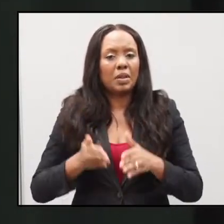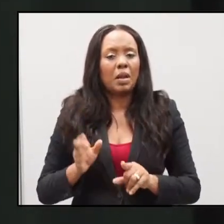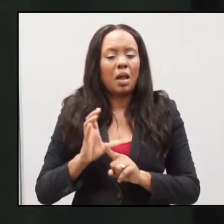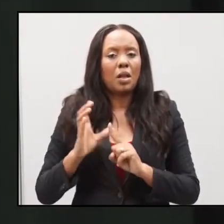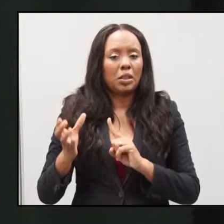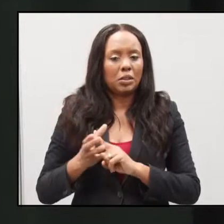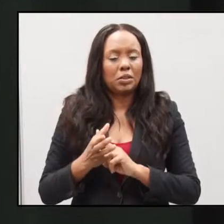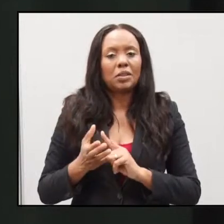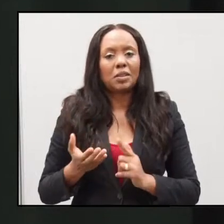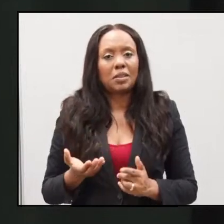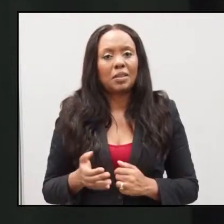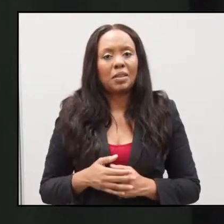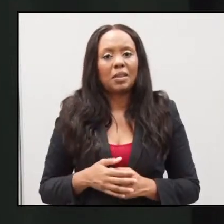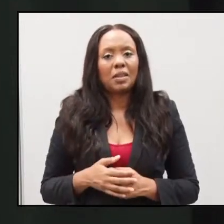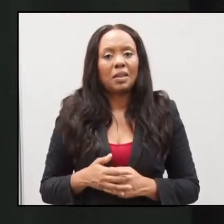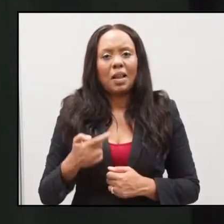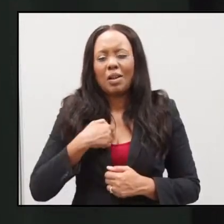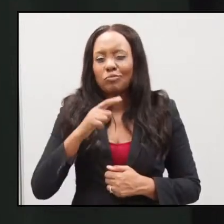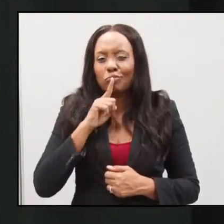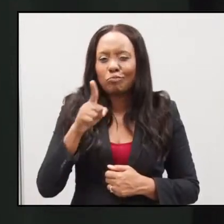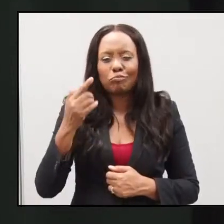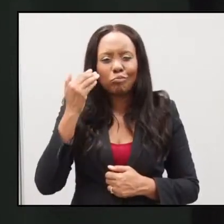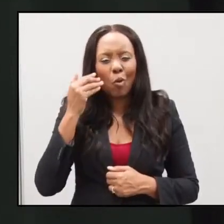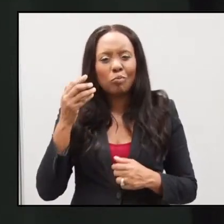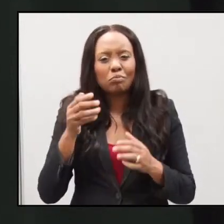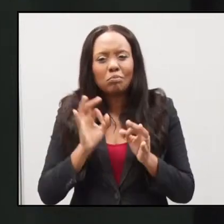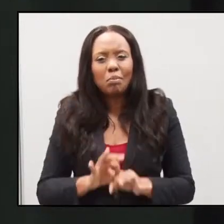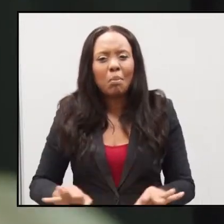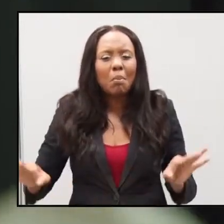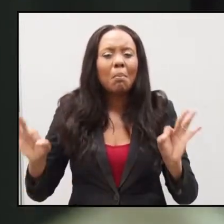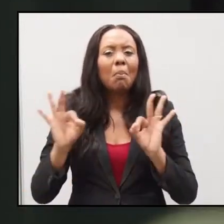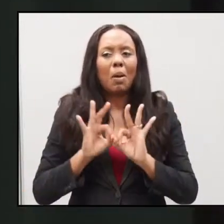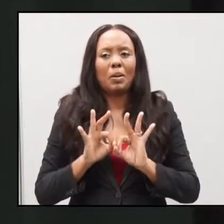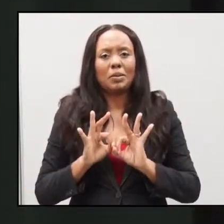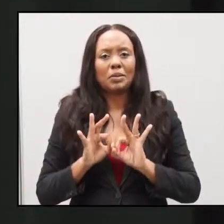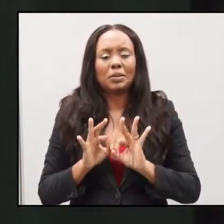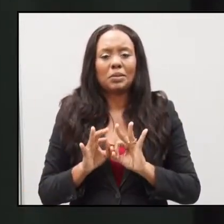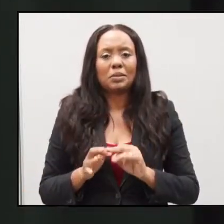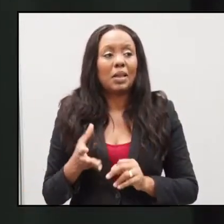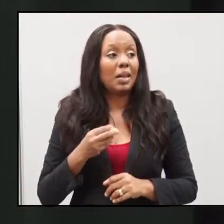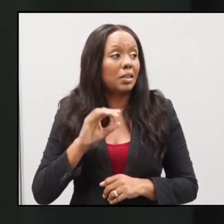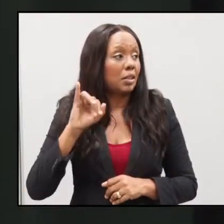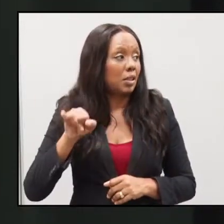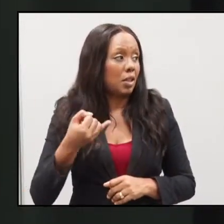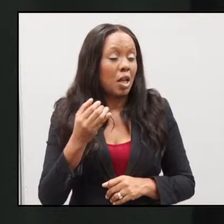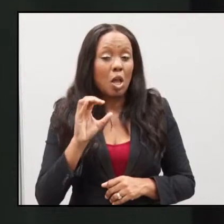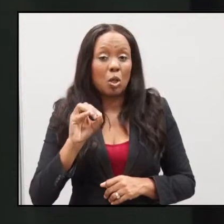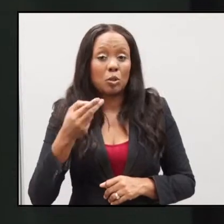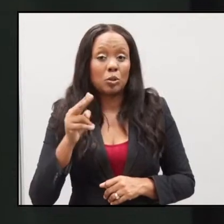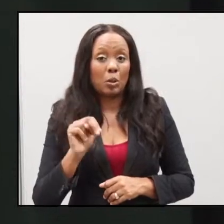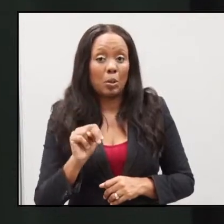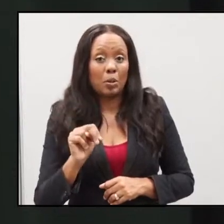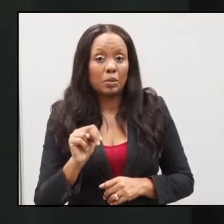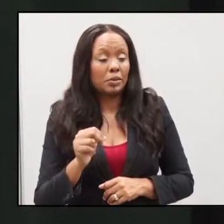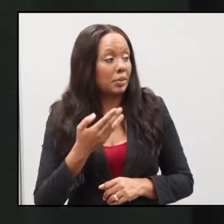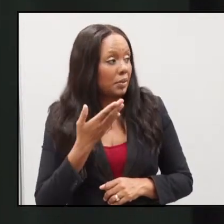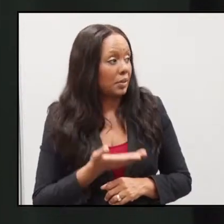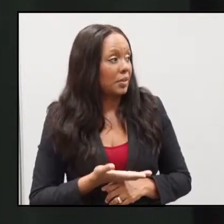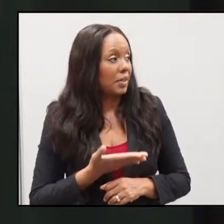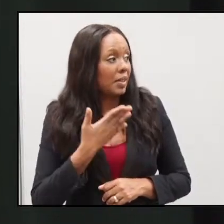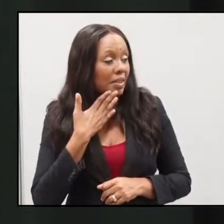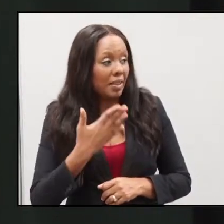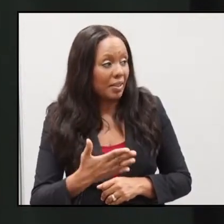adamant about its importance and its maintenance. And John, I thank you and the PS also